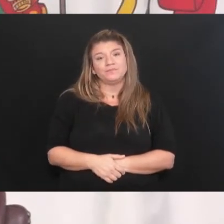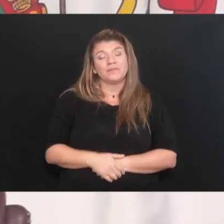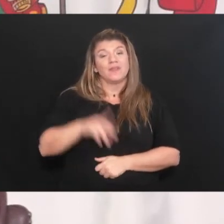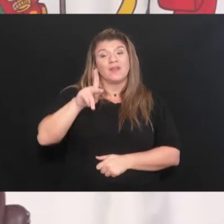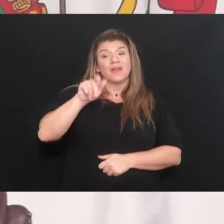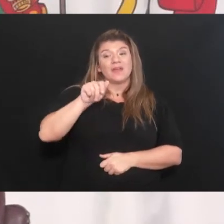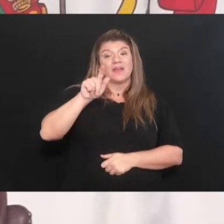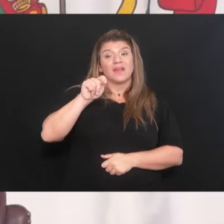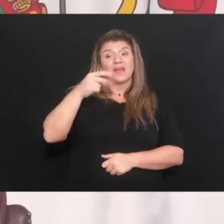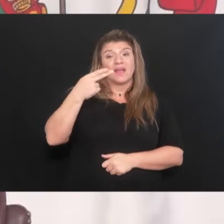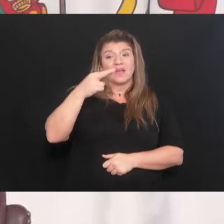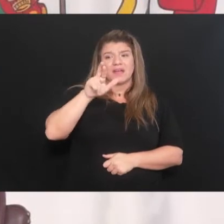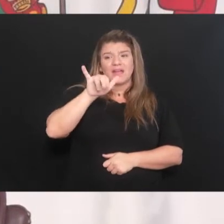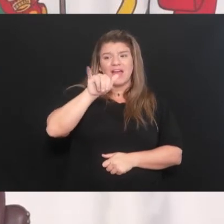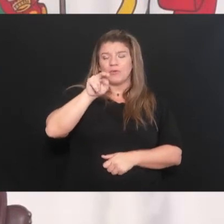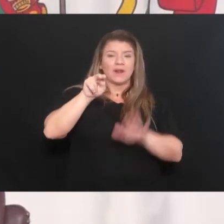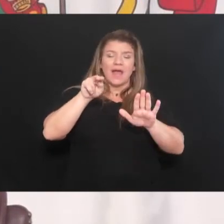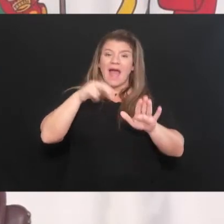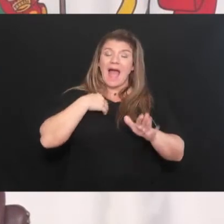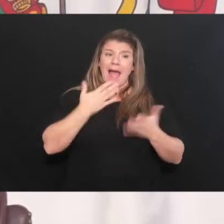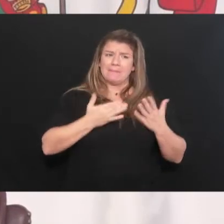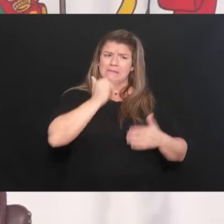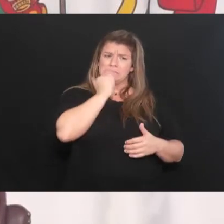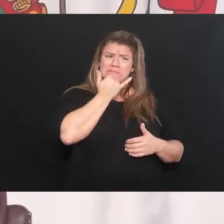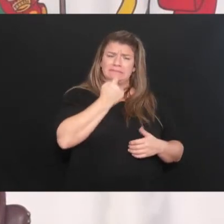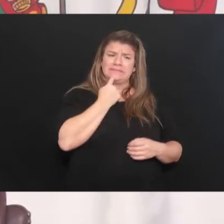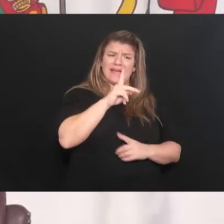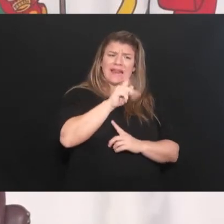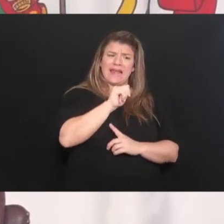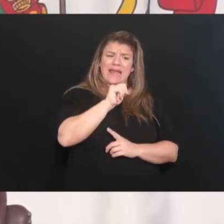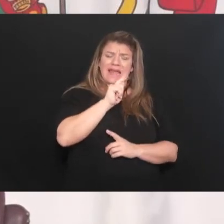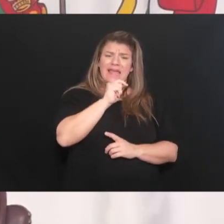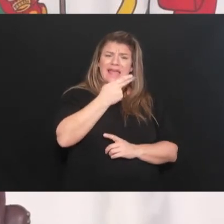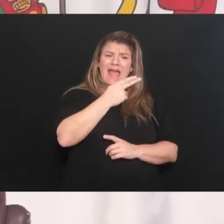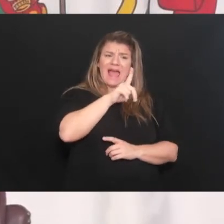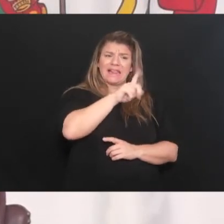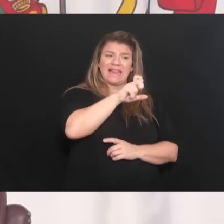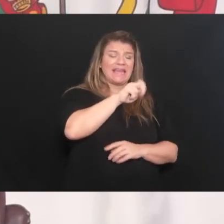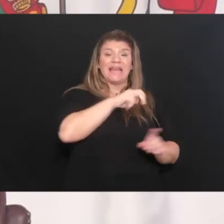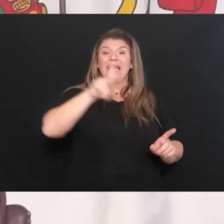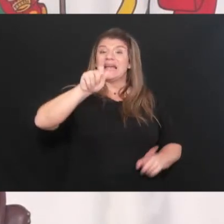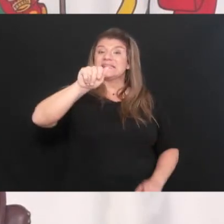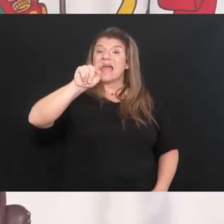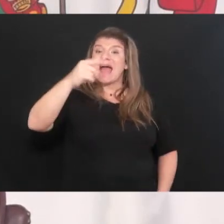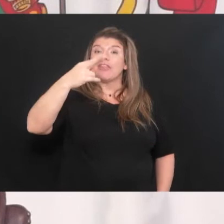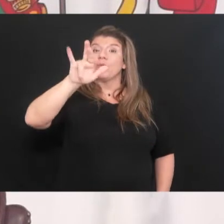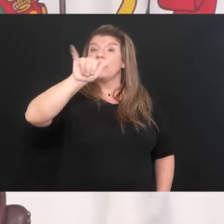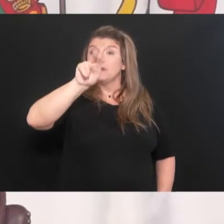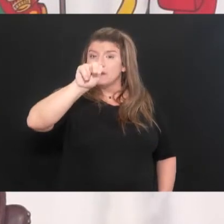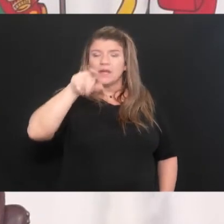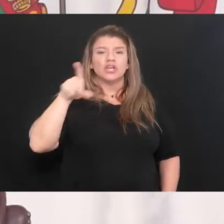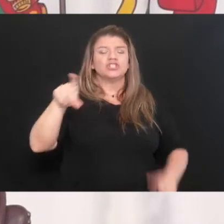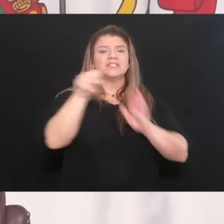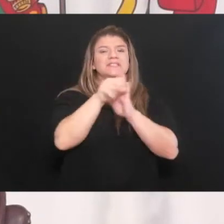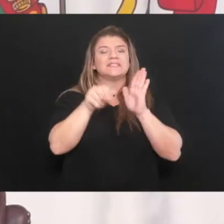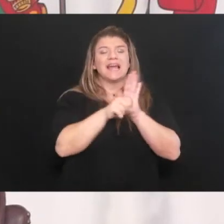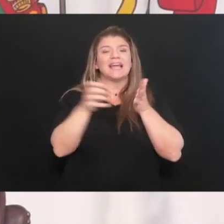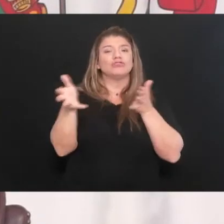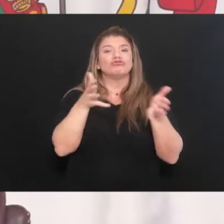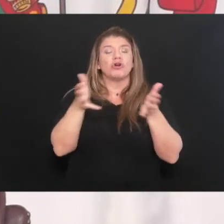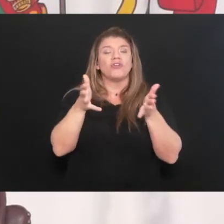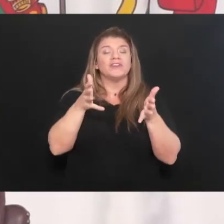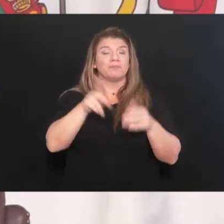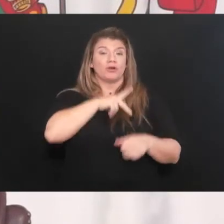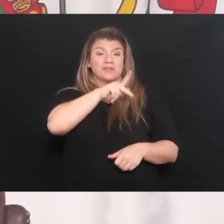Catherine, I'm sorry, I may have said Kathleen, but it's Catherine. Catherine Miller is the state's Service Personnel of the